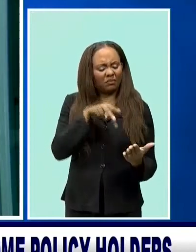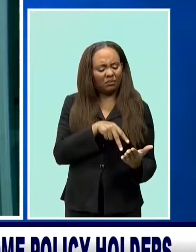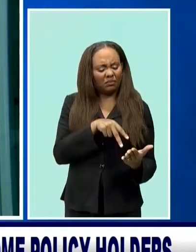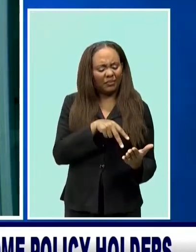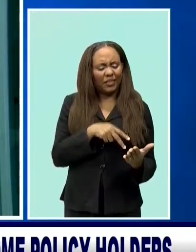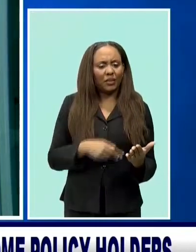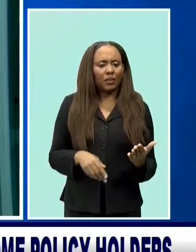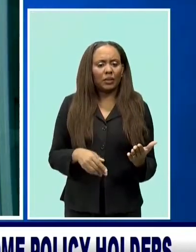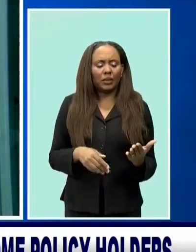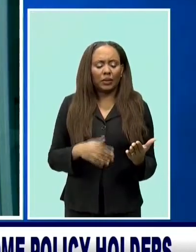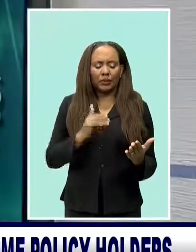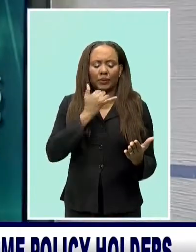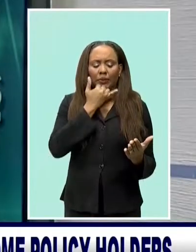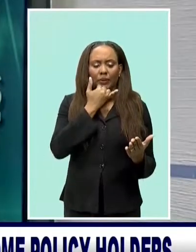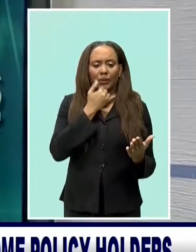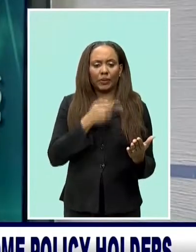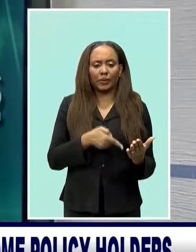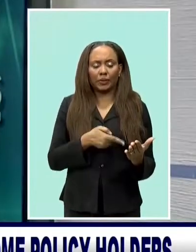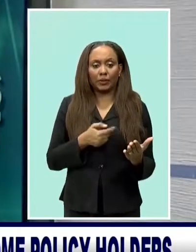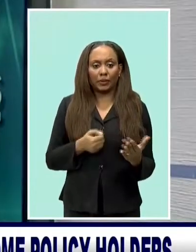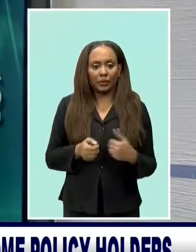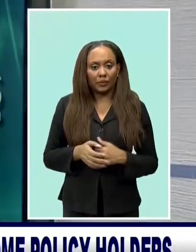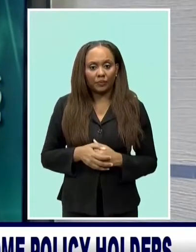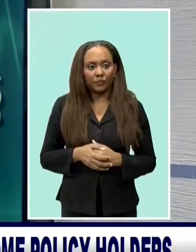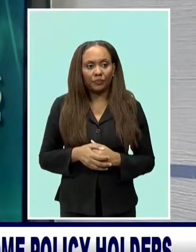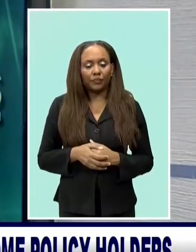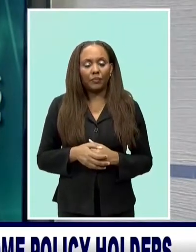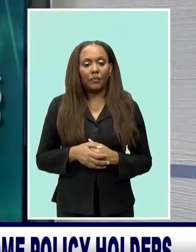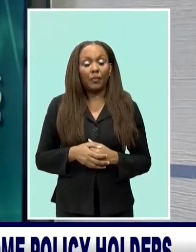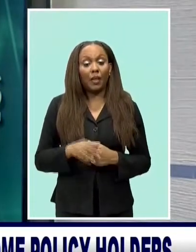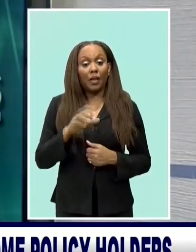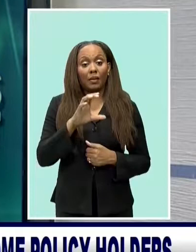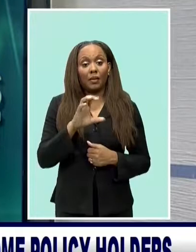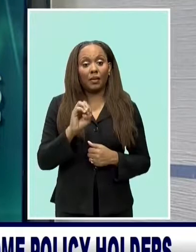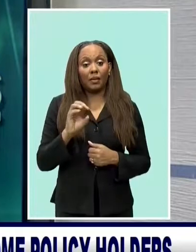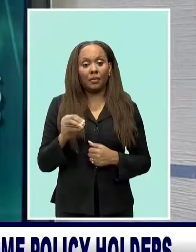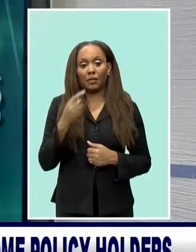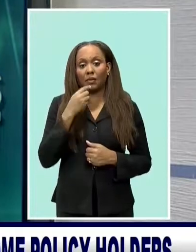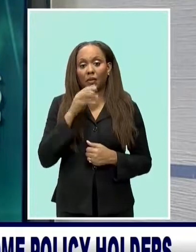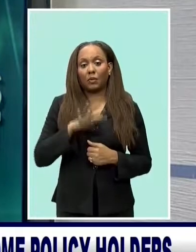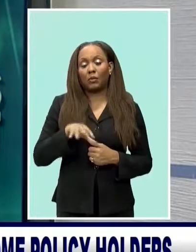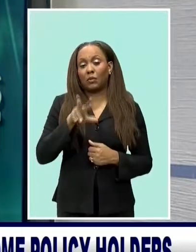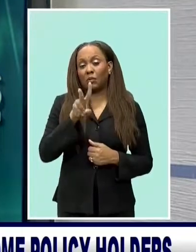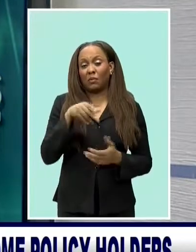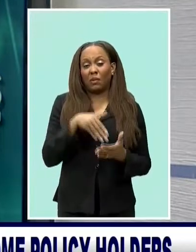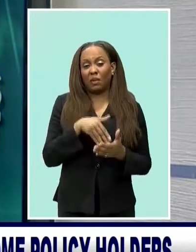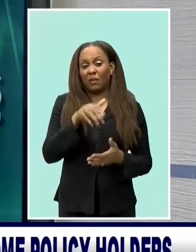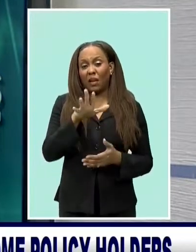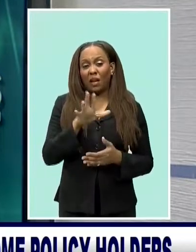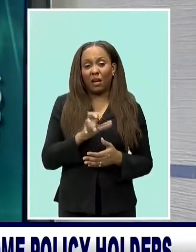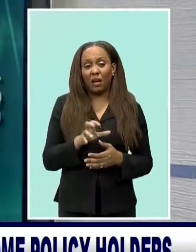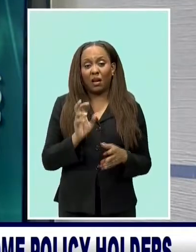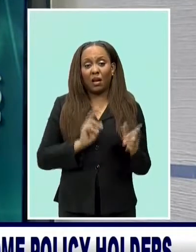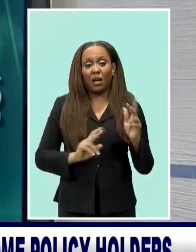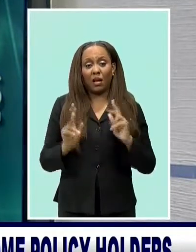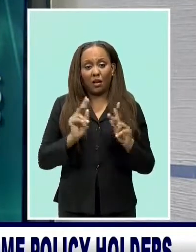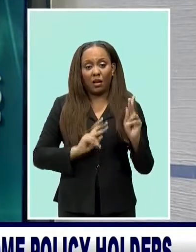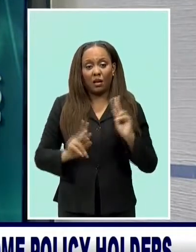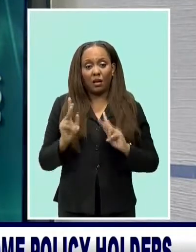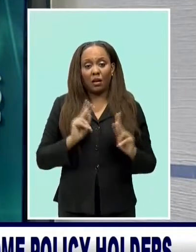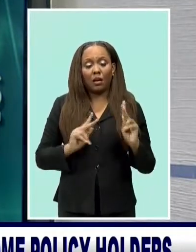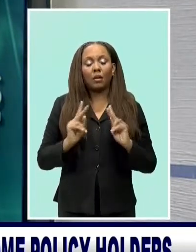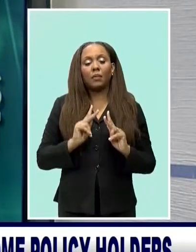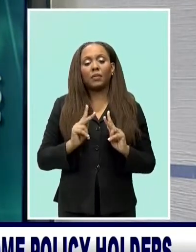supposed to be done in that fashion. The ResLife CEO says approximately 2,500 people out of the 18,000